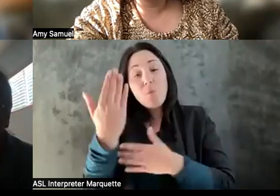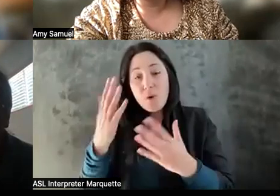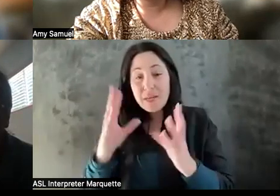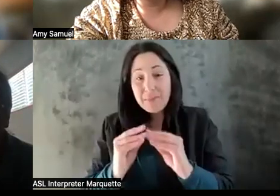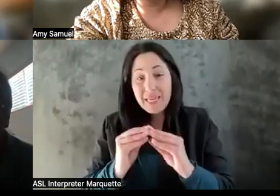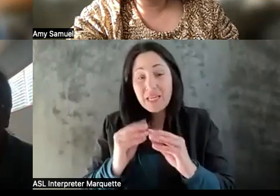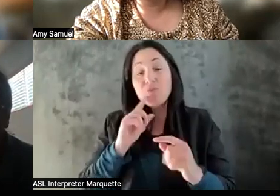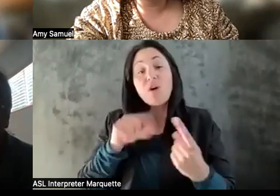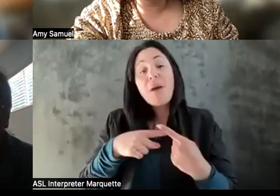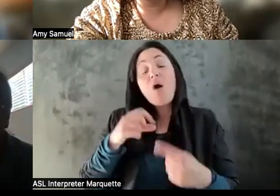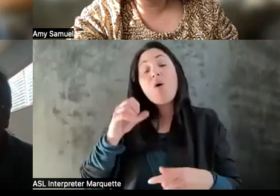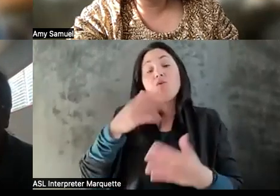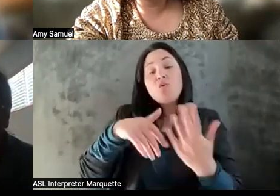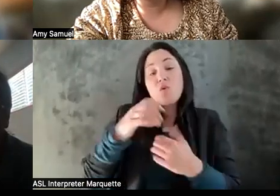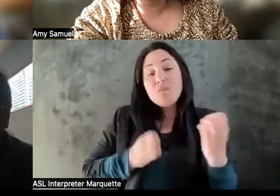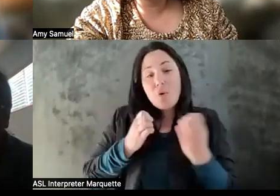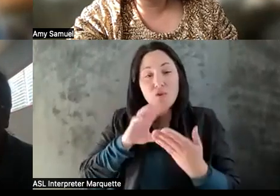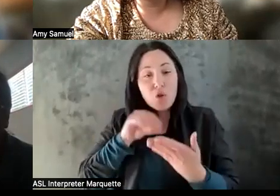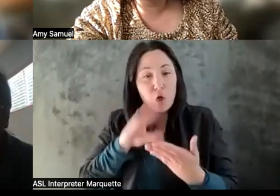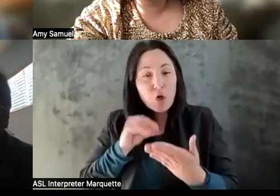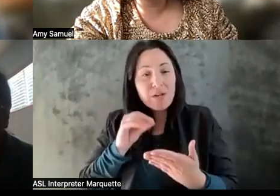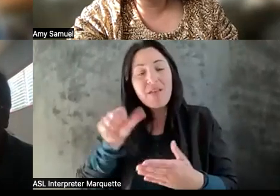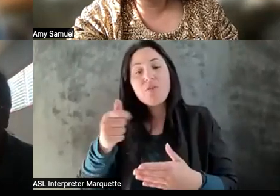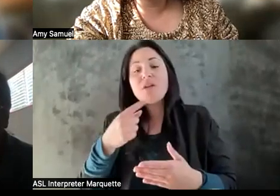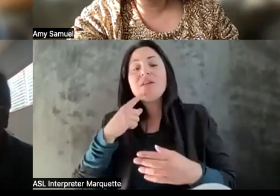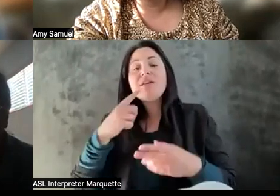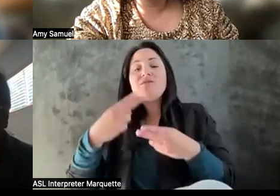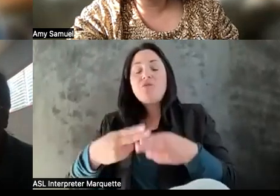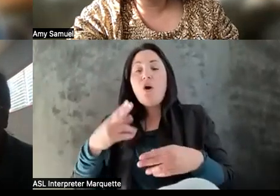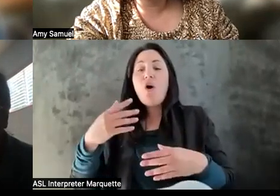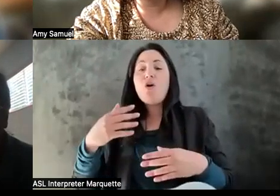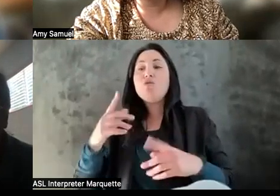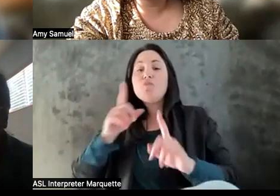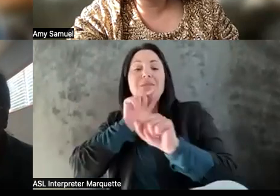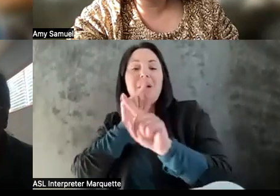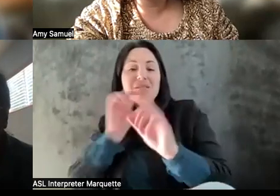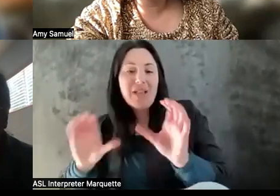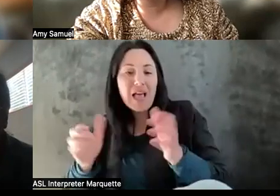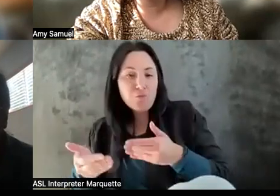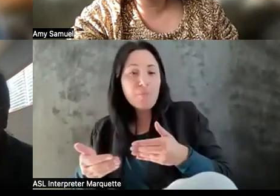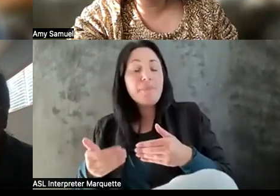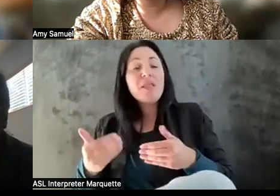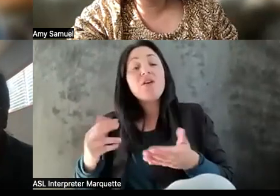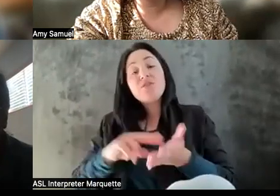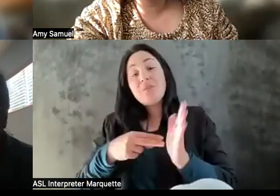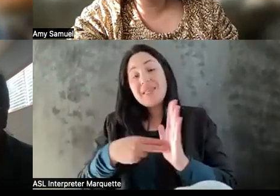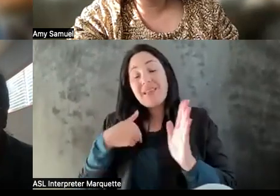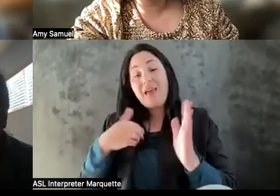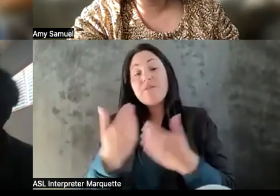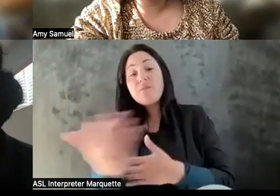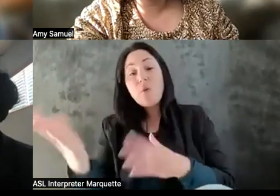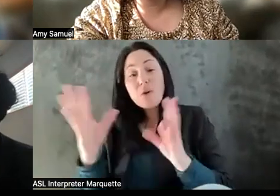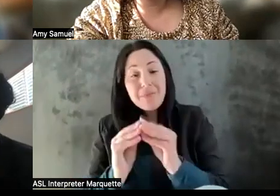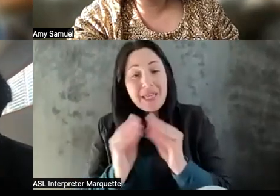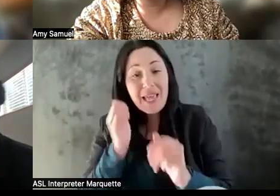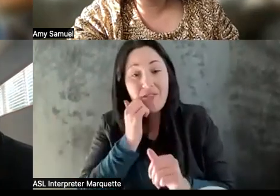learning. One of the things we also do is part of called a responsive classroom. And our students start with a morning meeting every day where